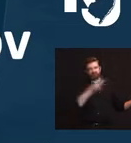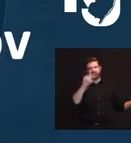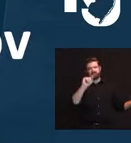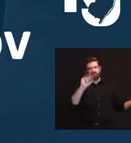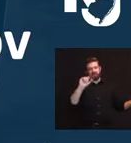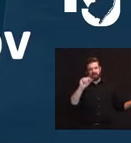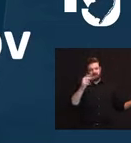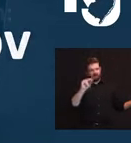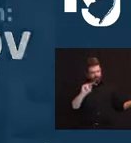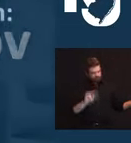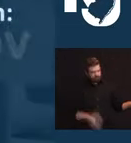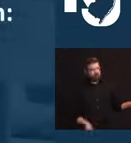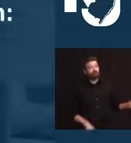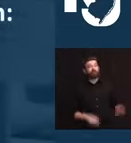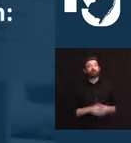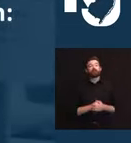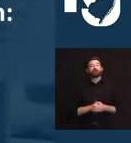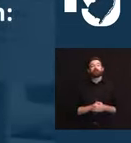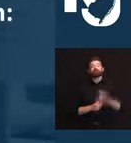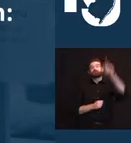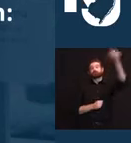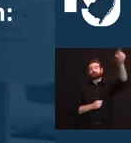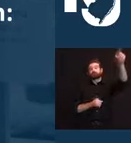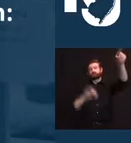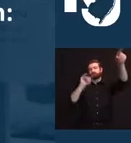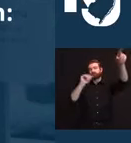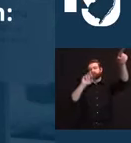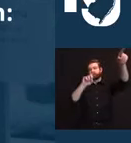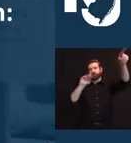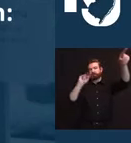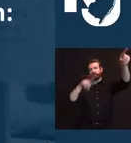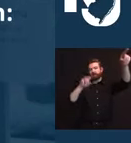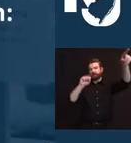Maples, Director of the Office of Homeland Security and Preparedness, is also with us.